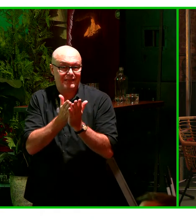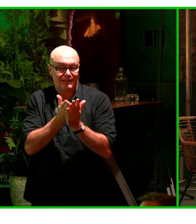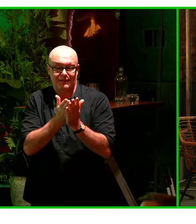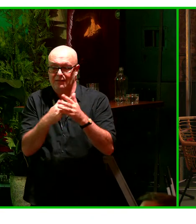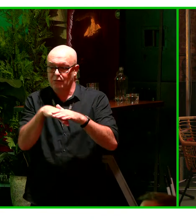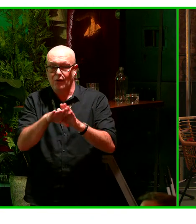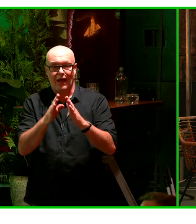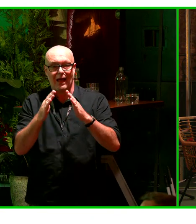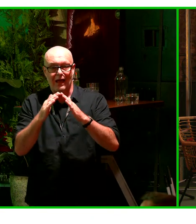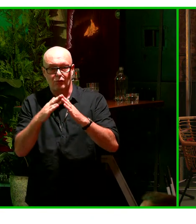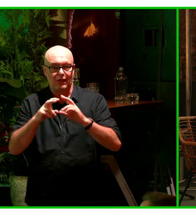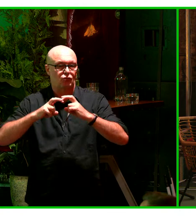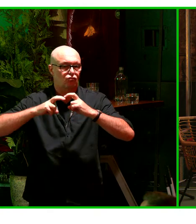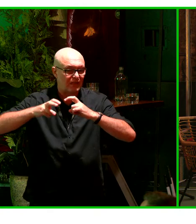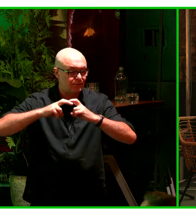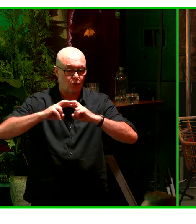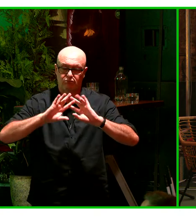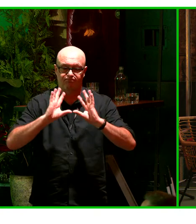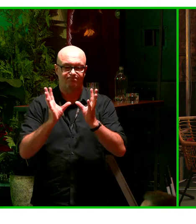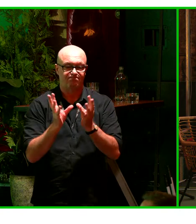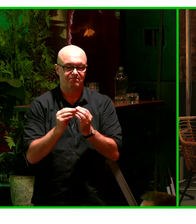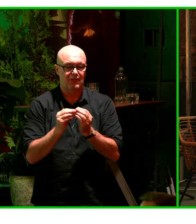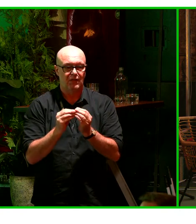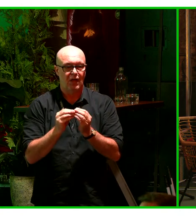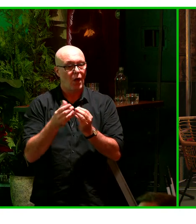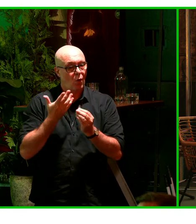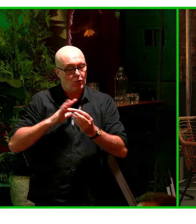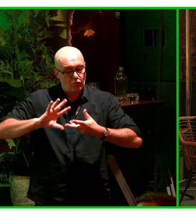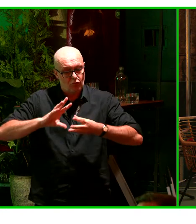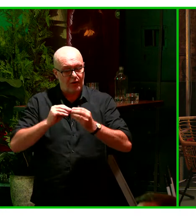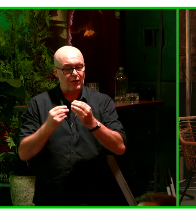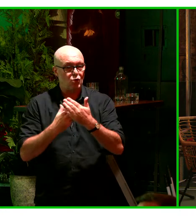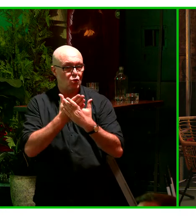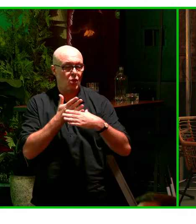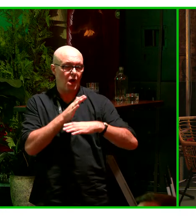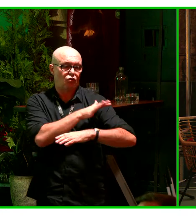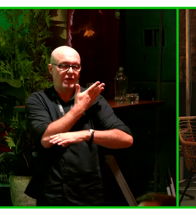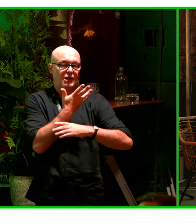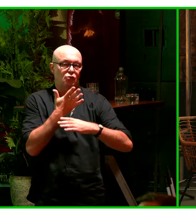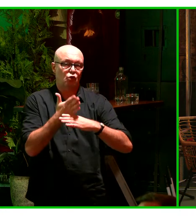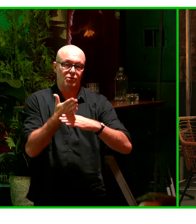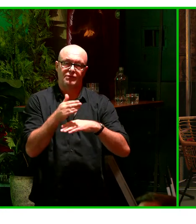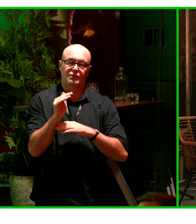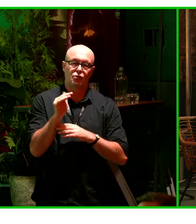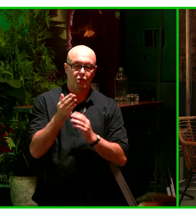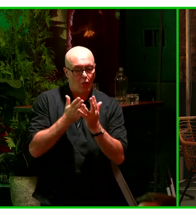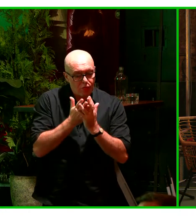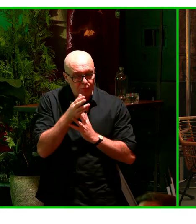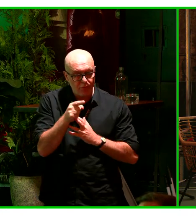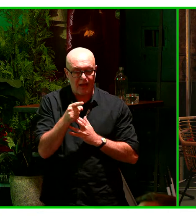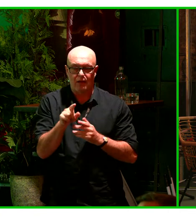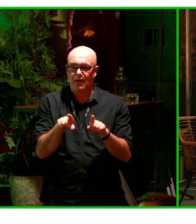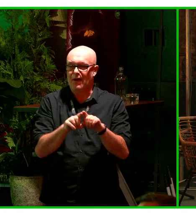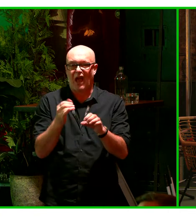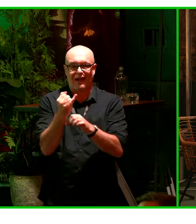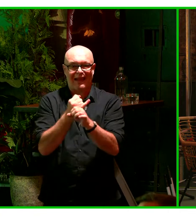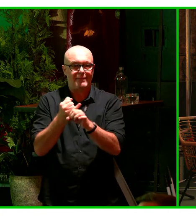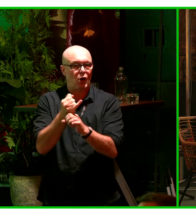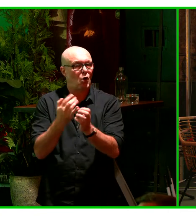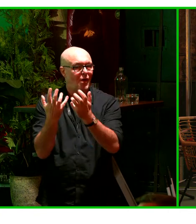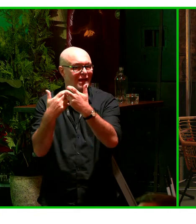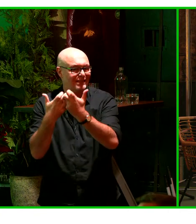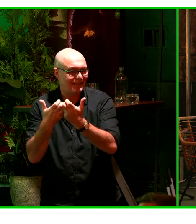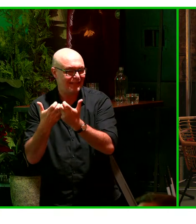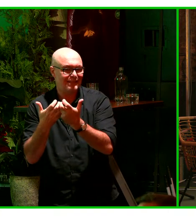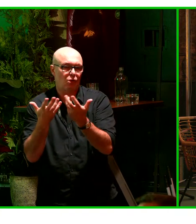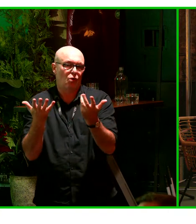well. And our vision is to create these green jobs for the future through doing this, whether it be the chemical engineers in Ellesmere Port, or the jobs in